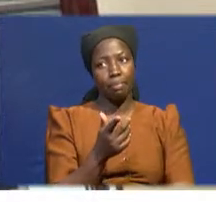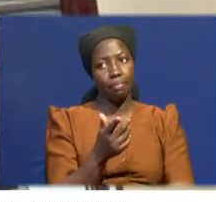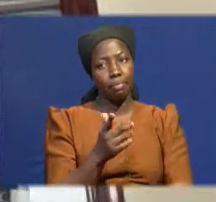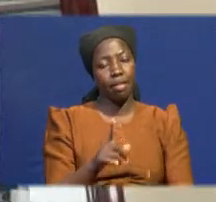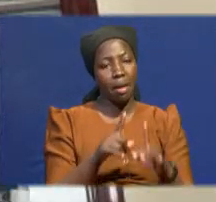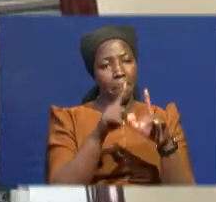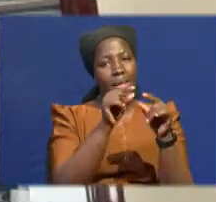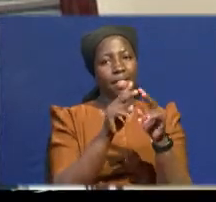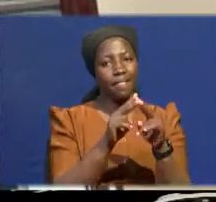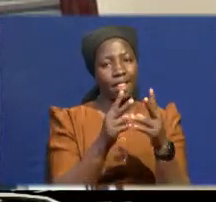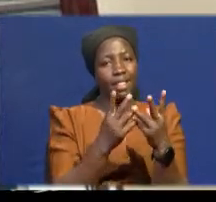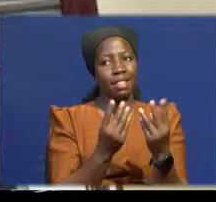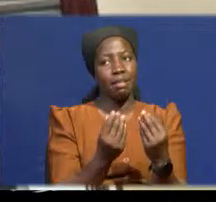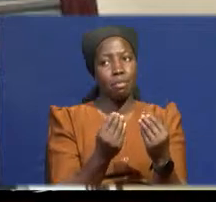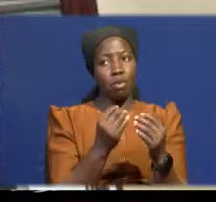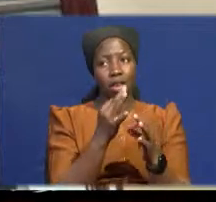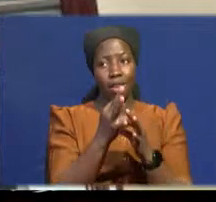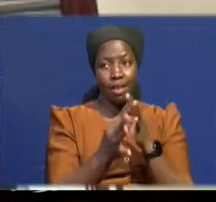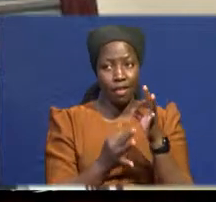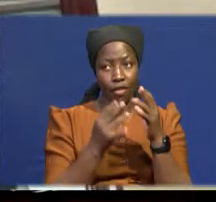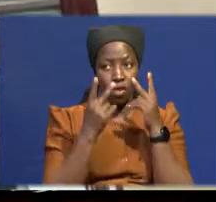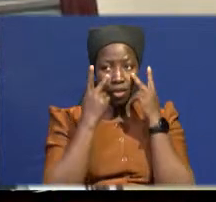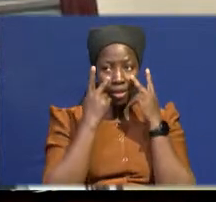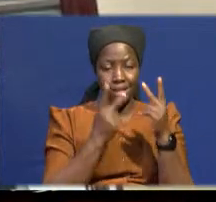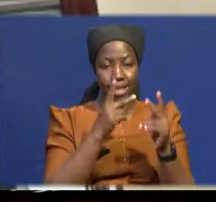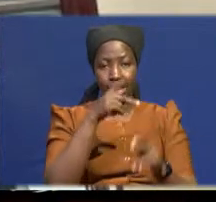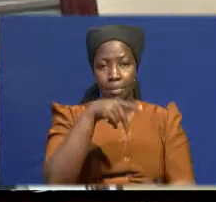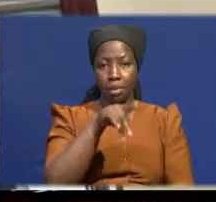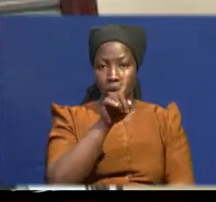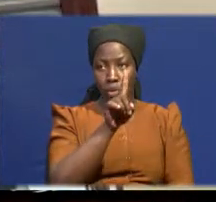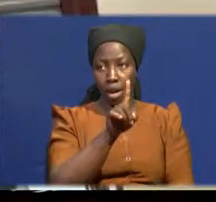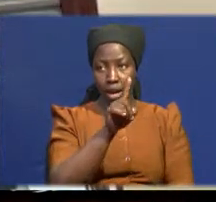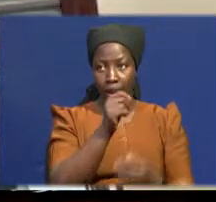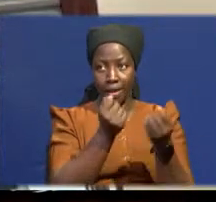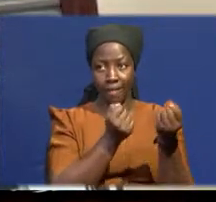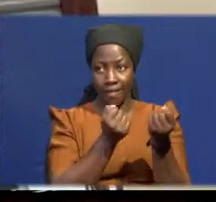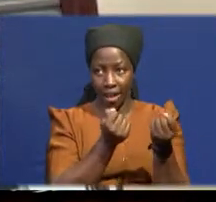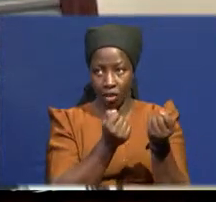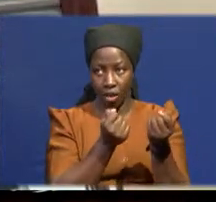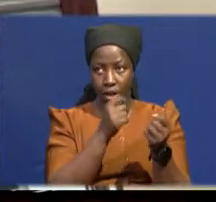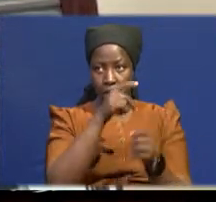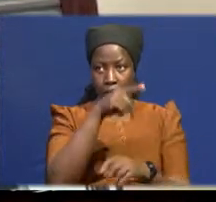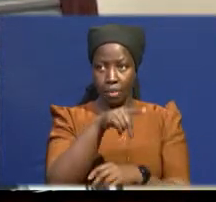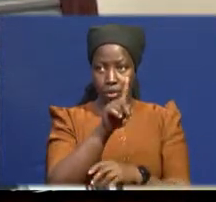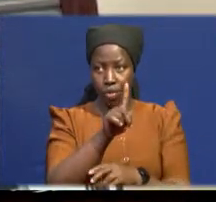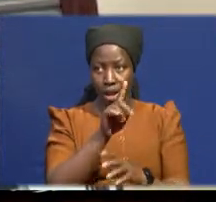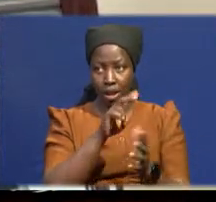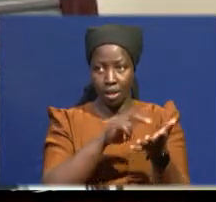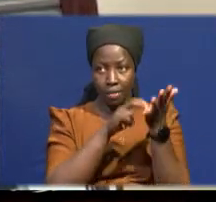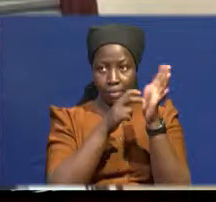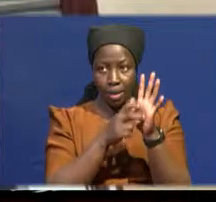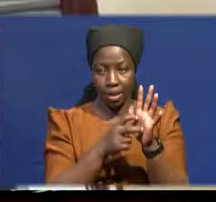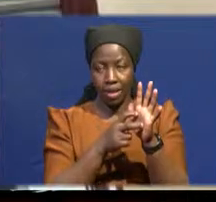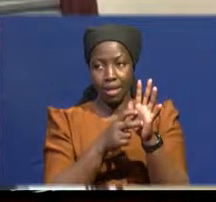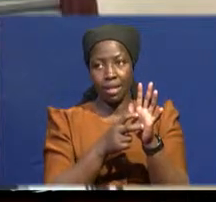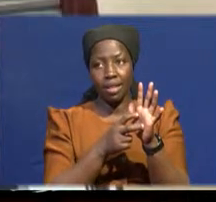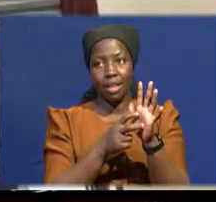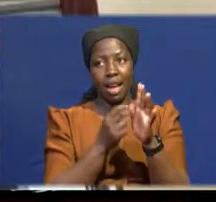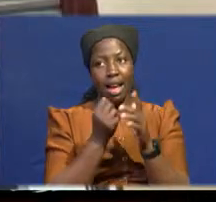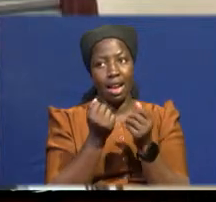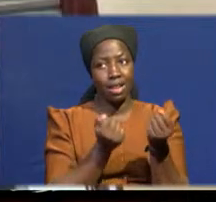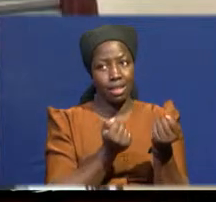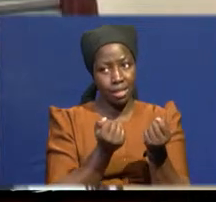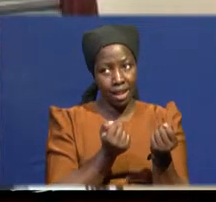very simple. If you see a P1 car, and a P1 car, these ones are the hybrid drivetrain, and you have